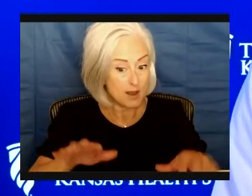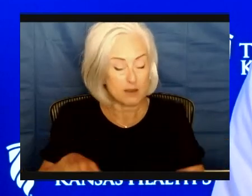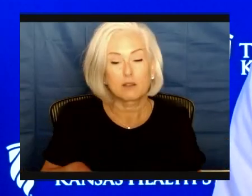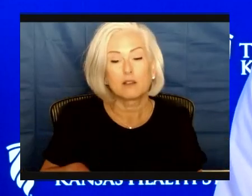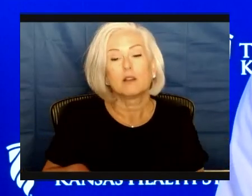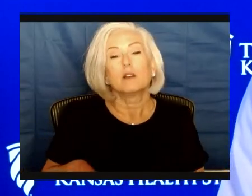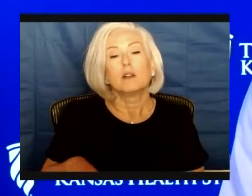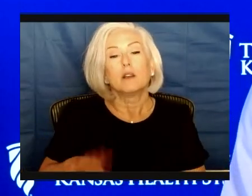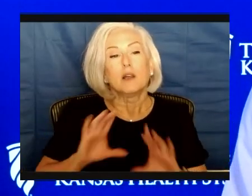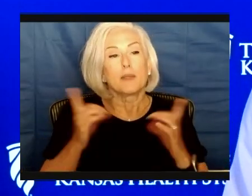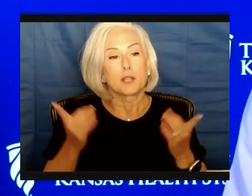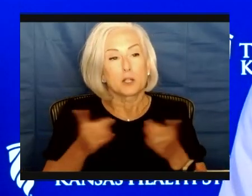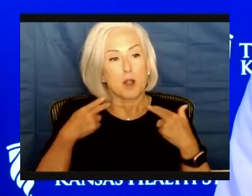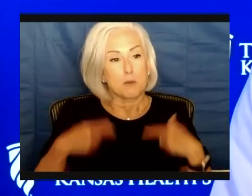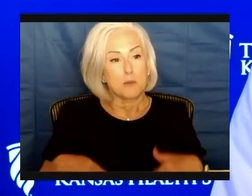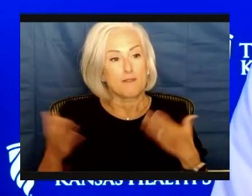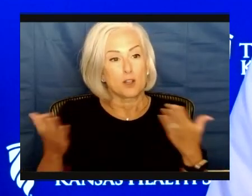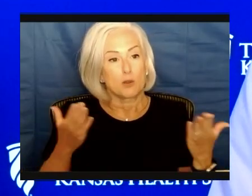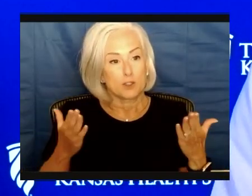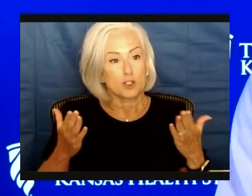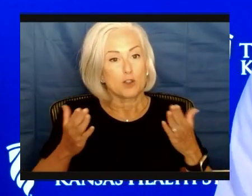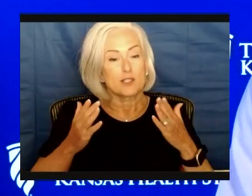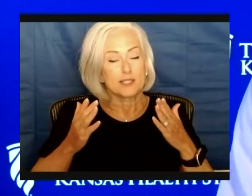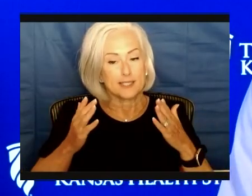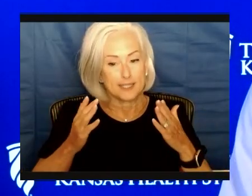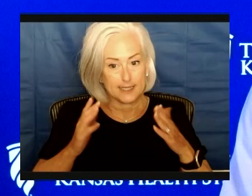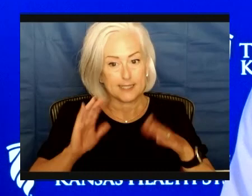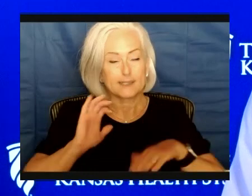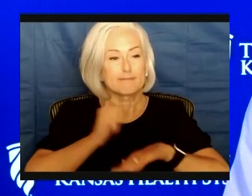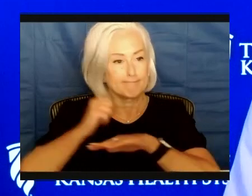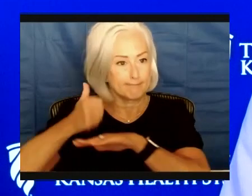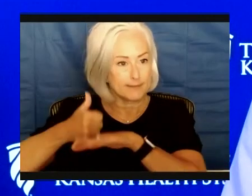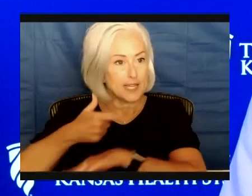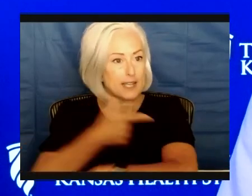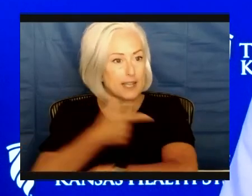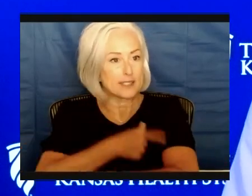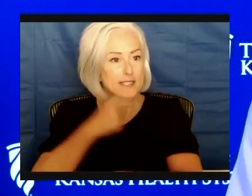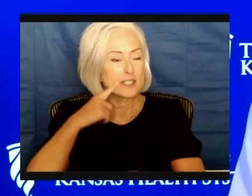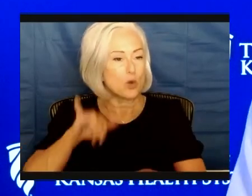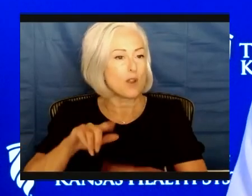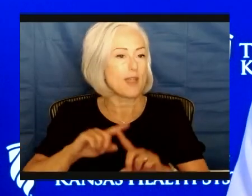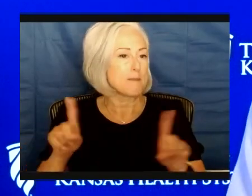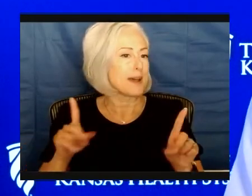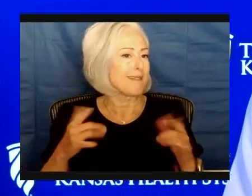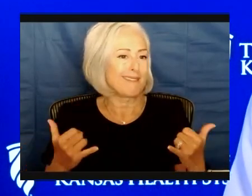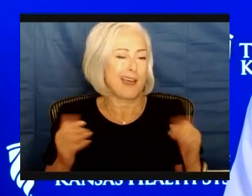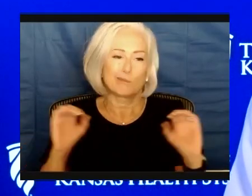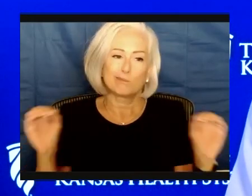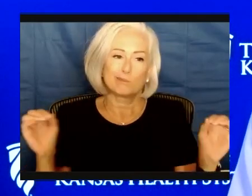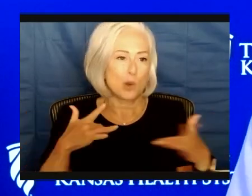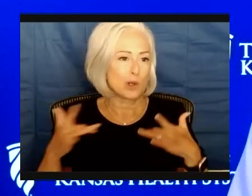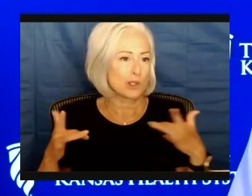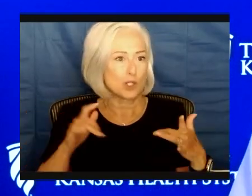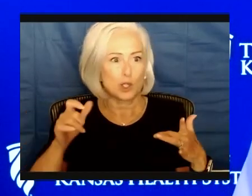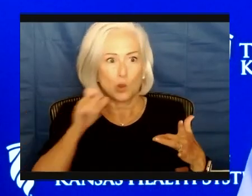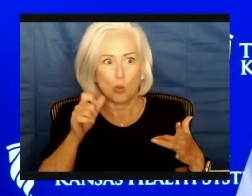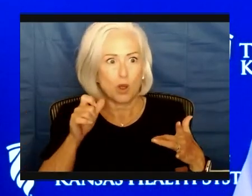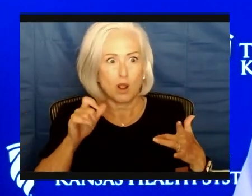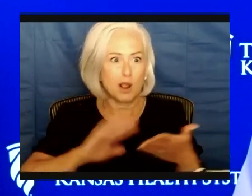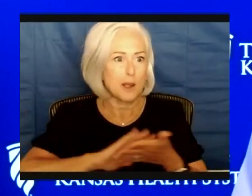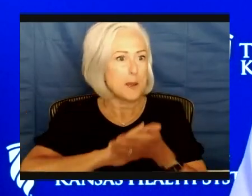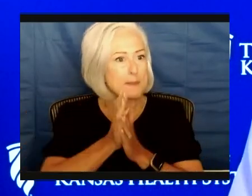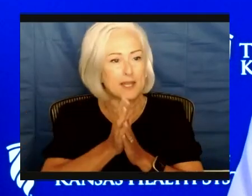vaccine programs for that. So the bottom line is right now there's no concern that it's going to escalate to the pandemic such